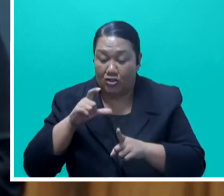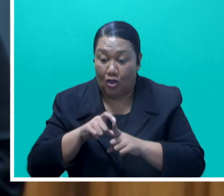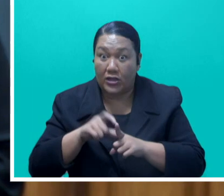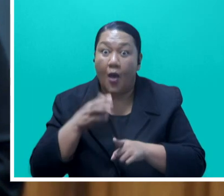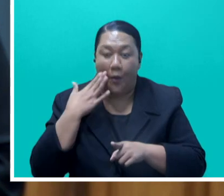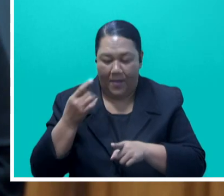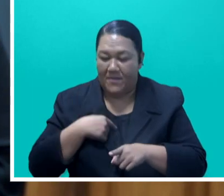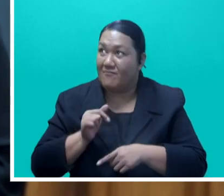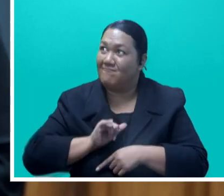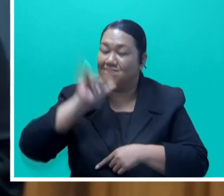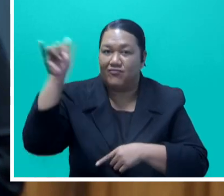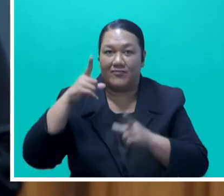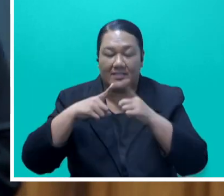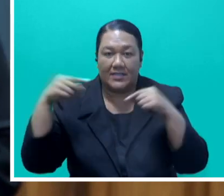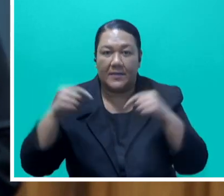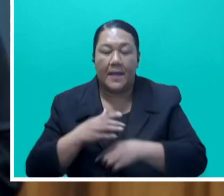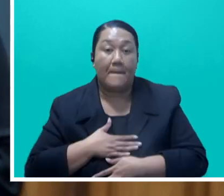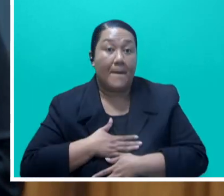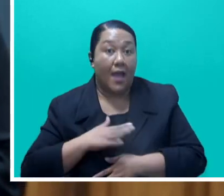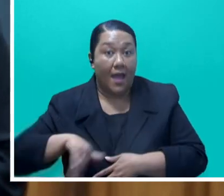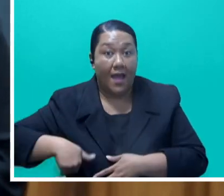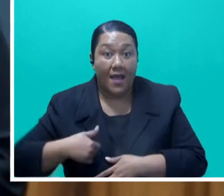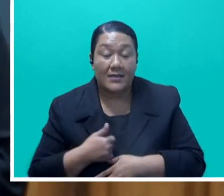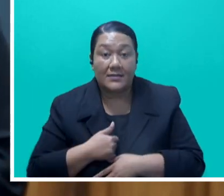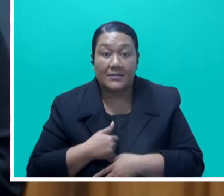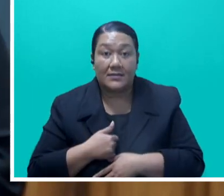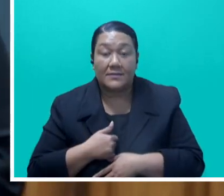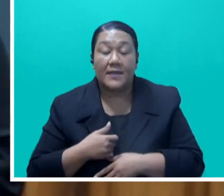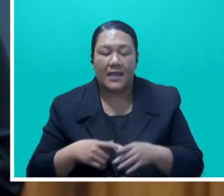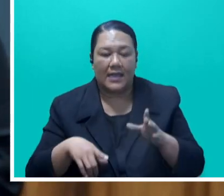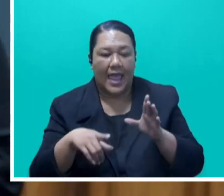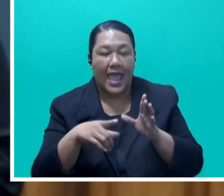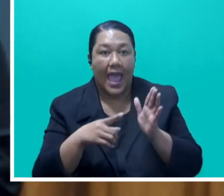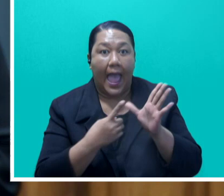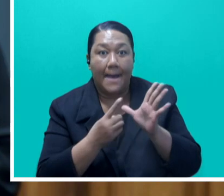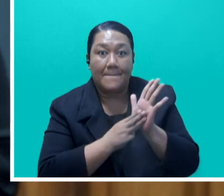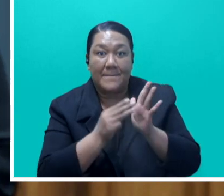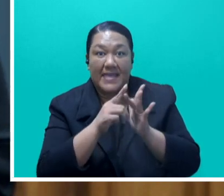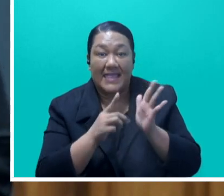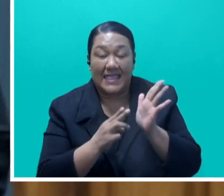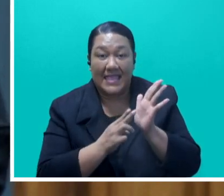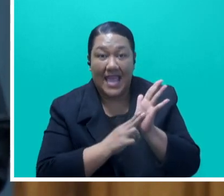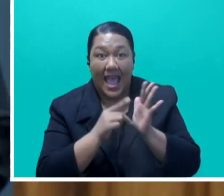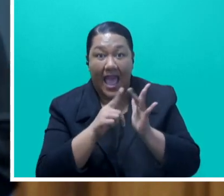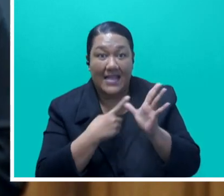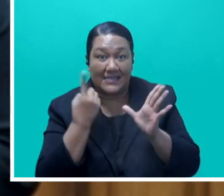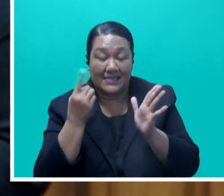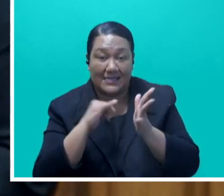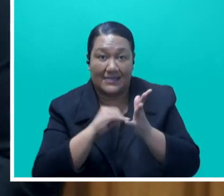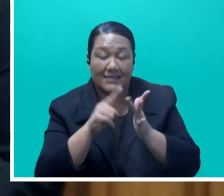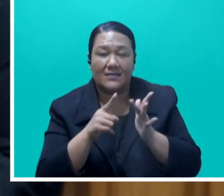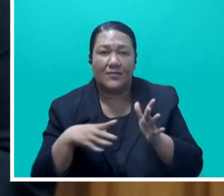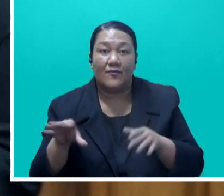husband, Aminiasi, from Tambuya Nambukelevu in Kandavu, who has been my #1 support in my